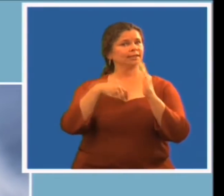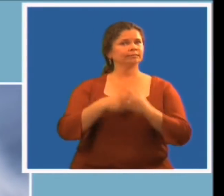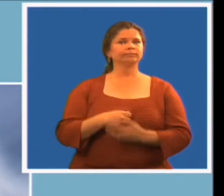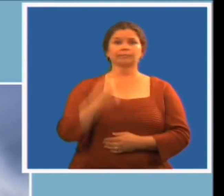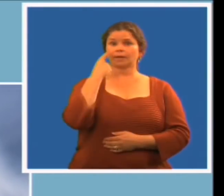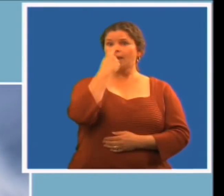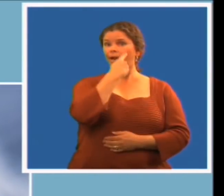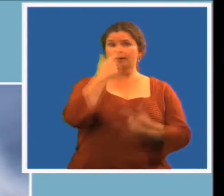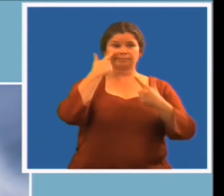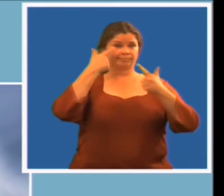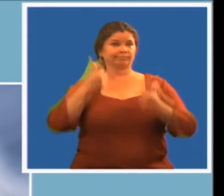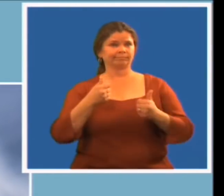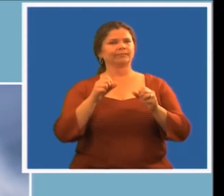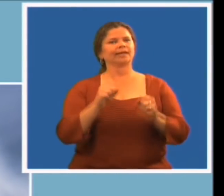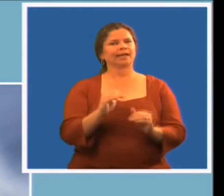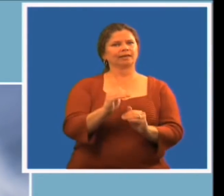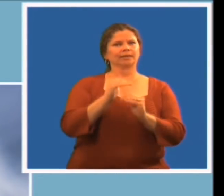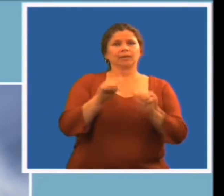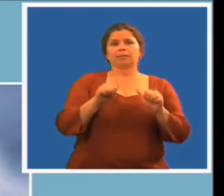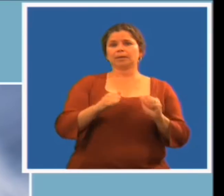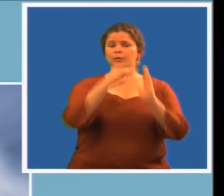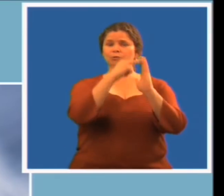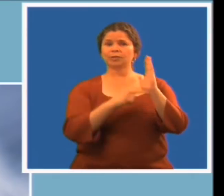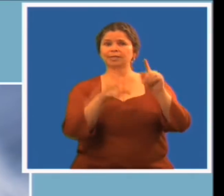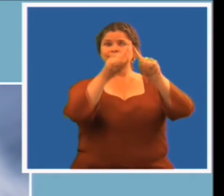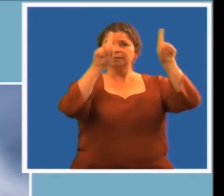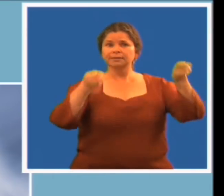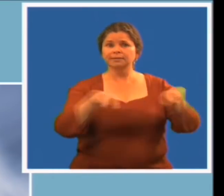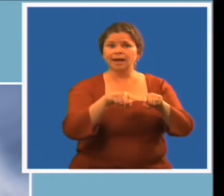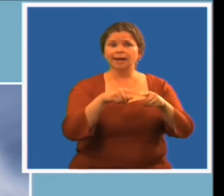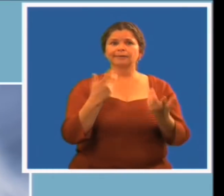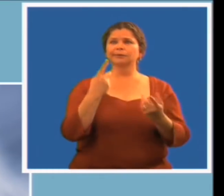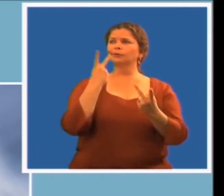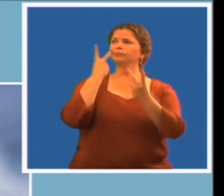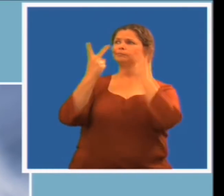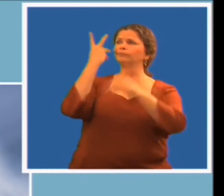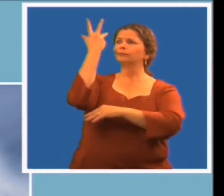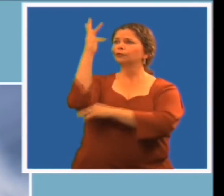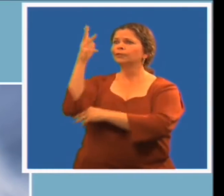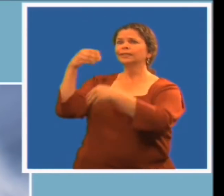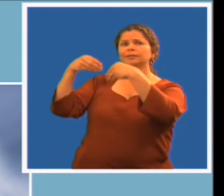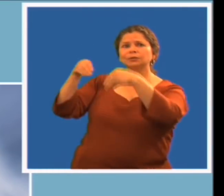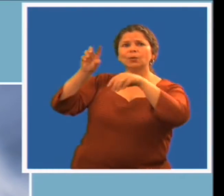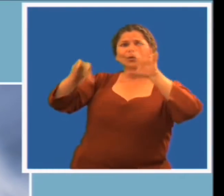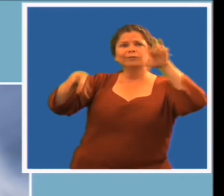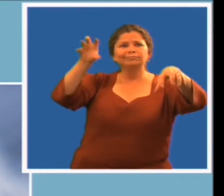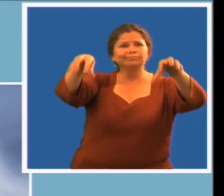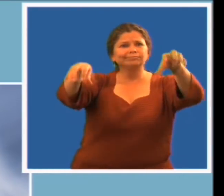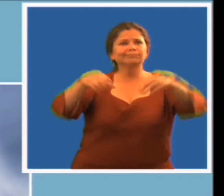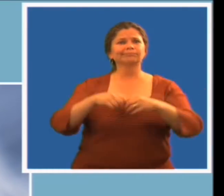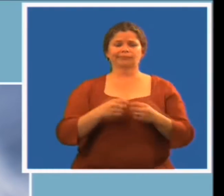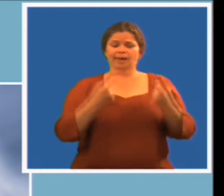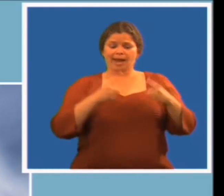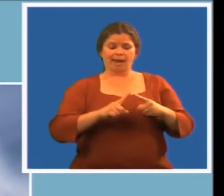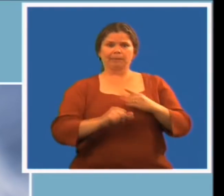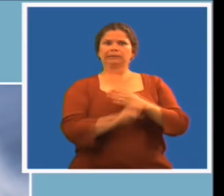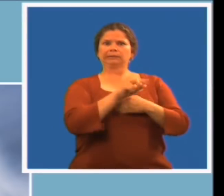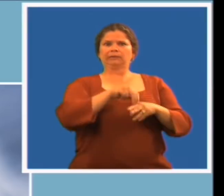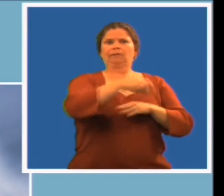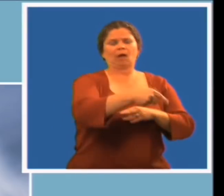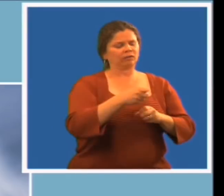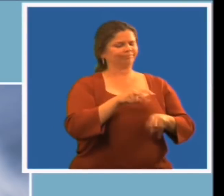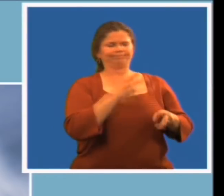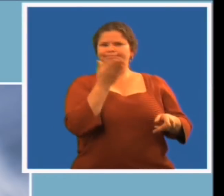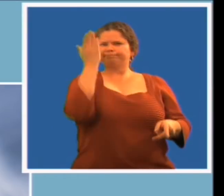Three million Canadians have difficulty reading conventional text. Vision loss can restrict someone's ability to read signs,